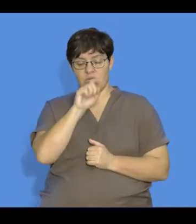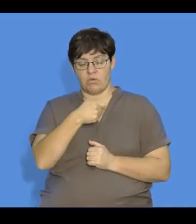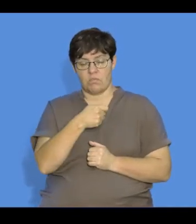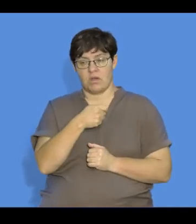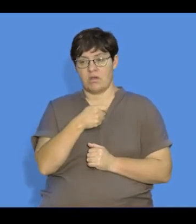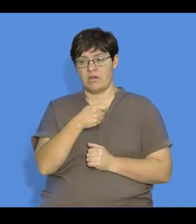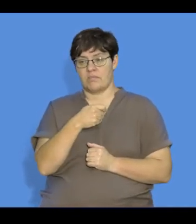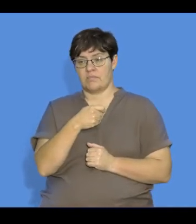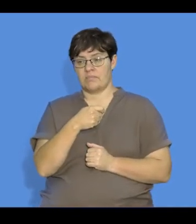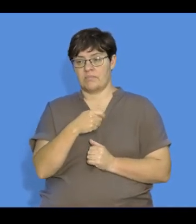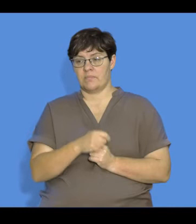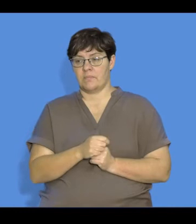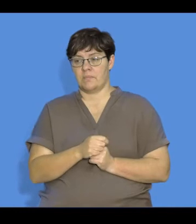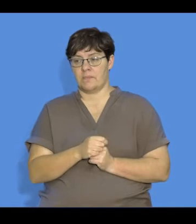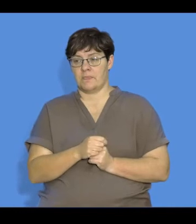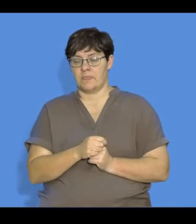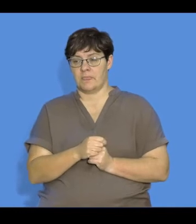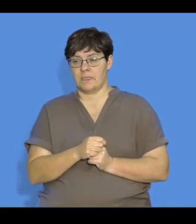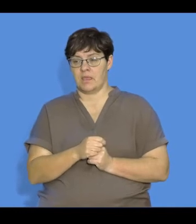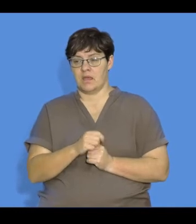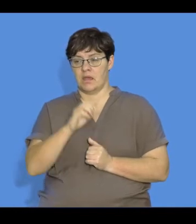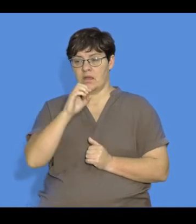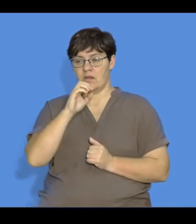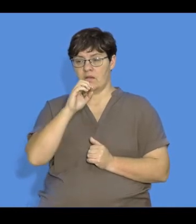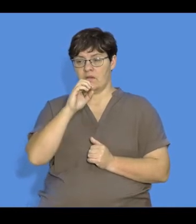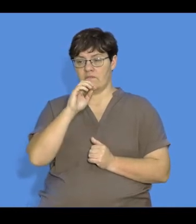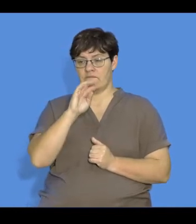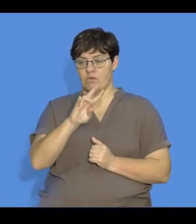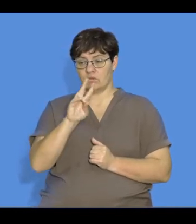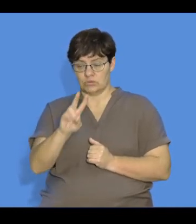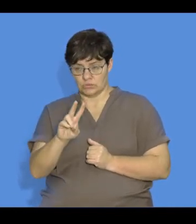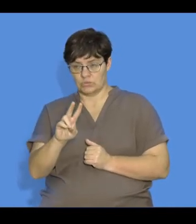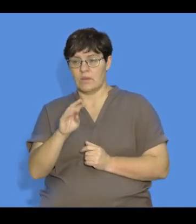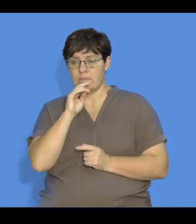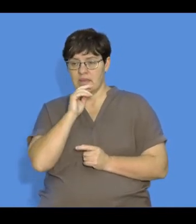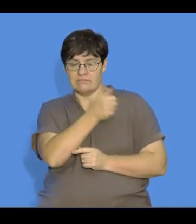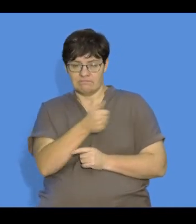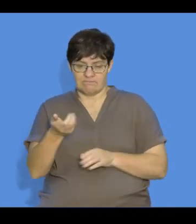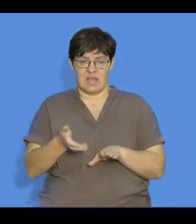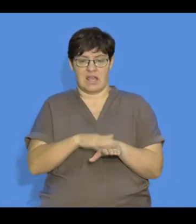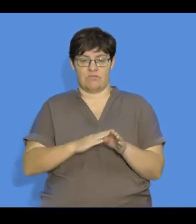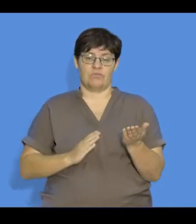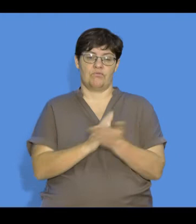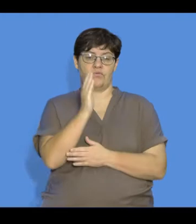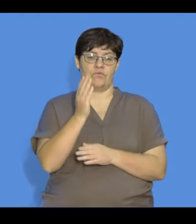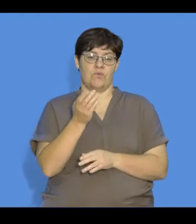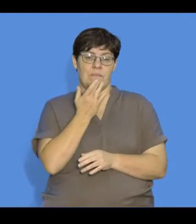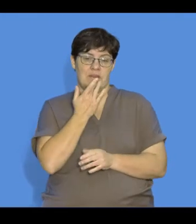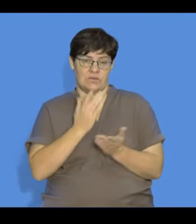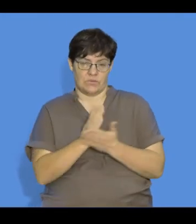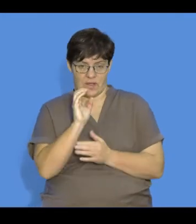0.42 amperes in this case is the total current or the main current that goes through the battery. Okay, the